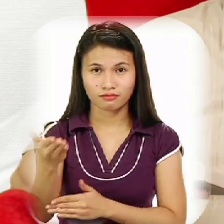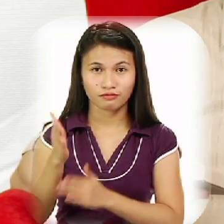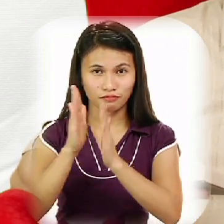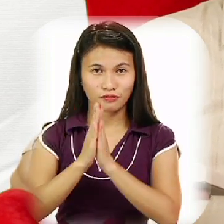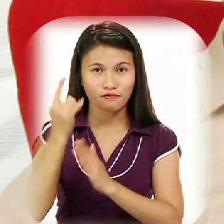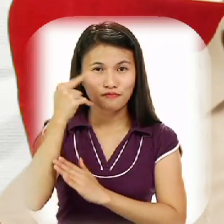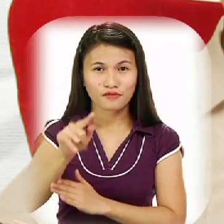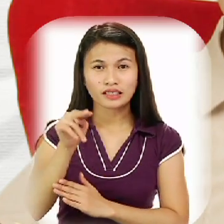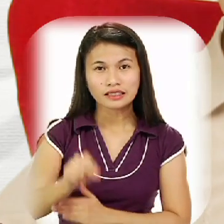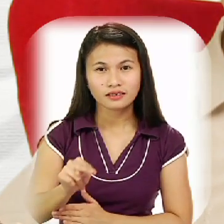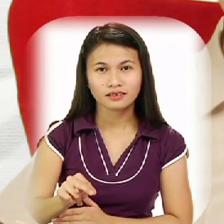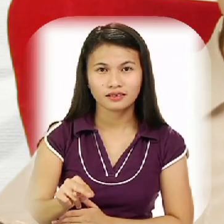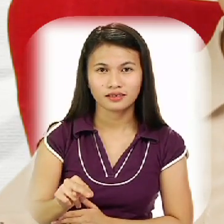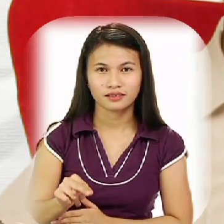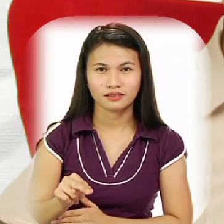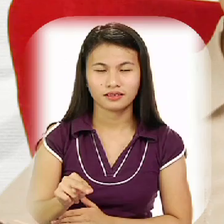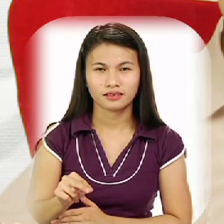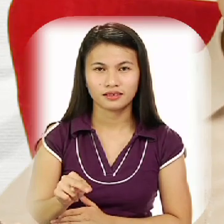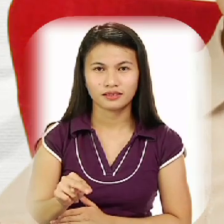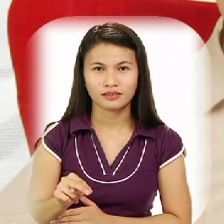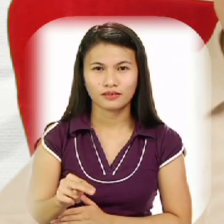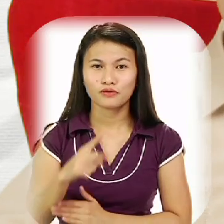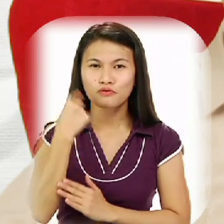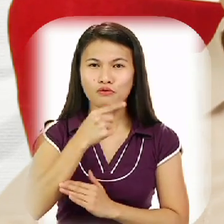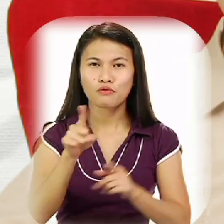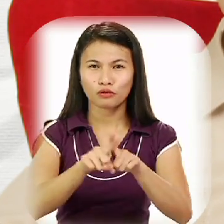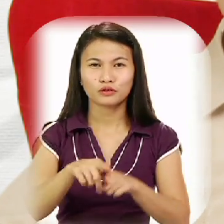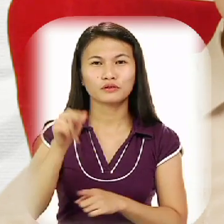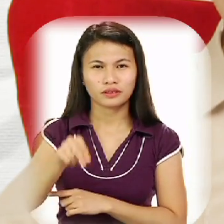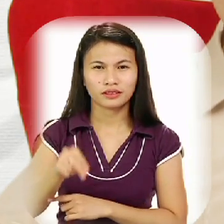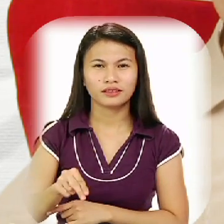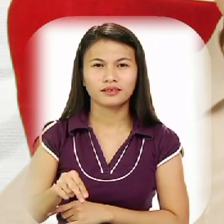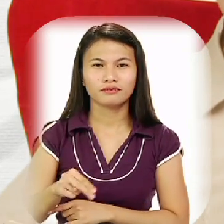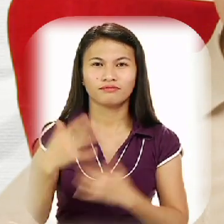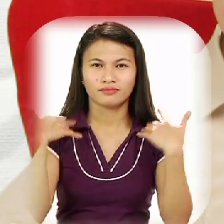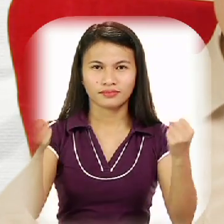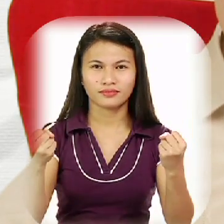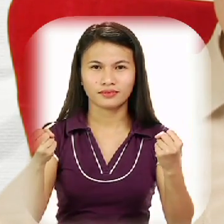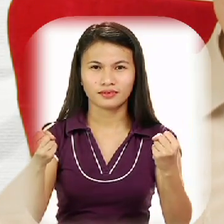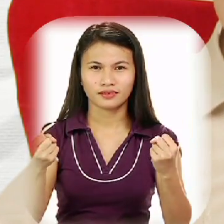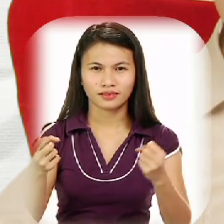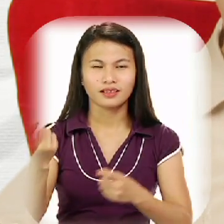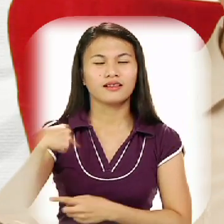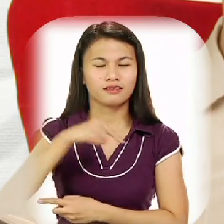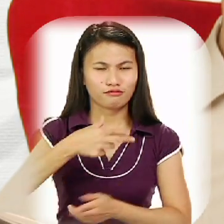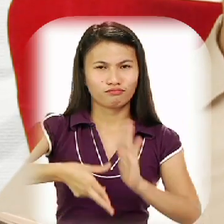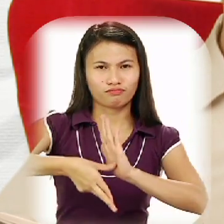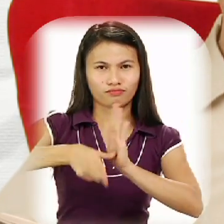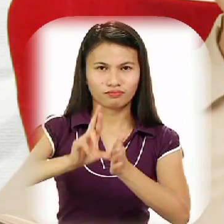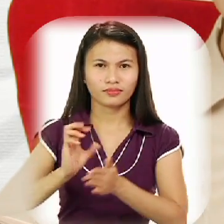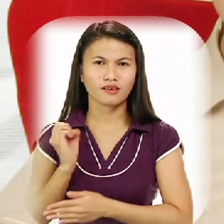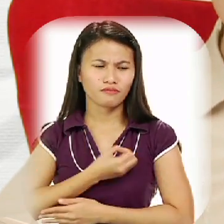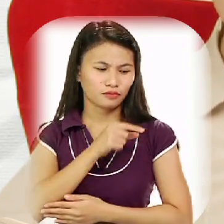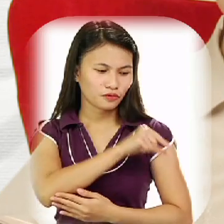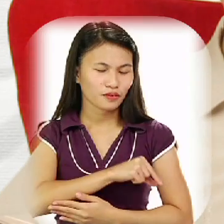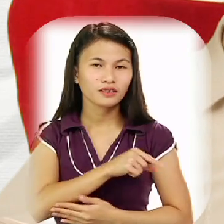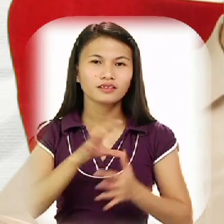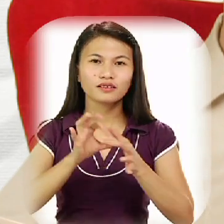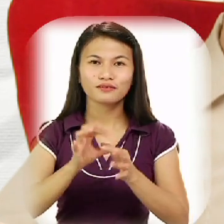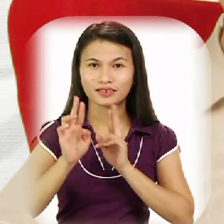the needy, for those who are also in need of strength? Let us review our